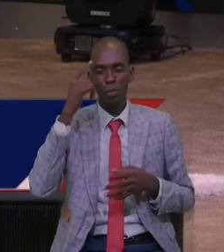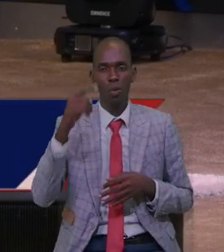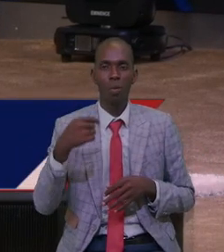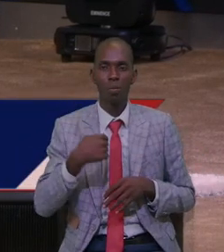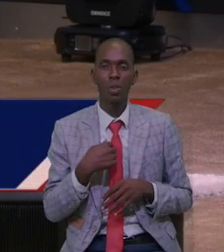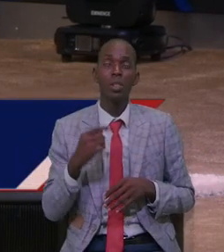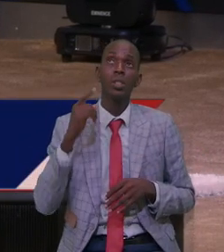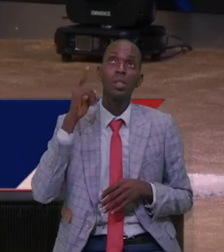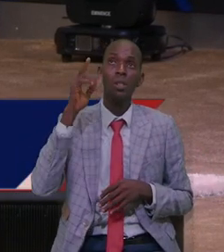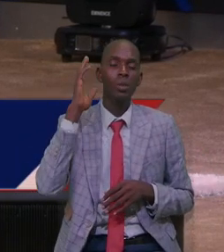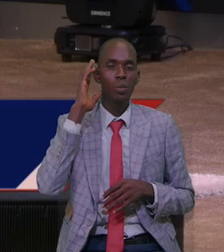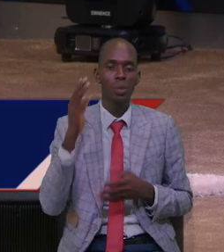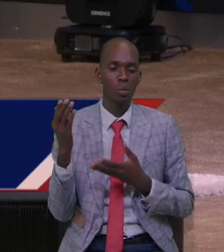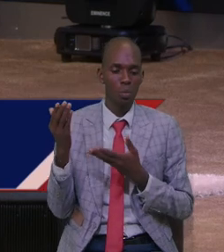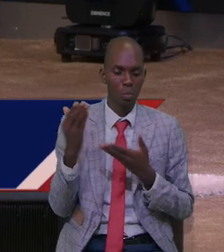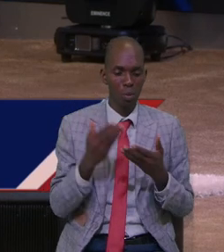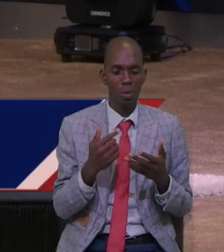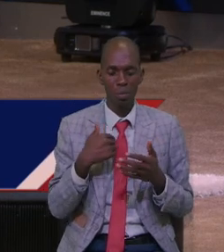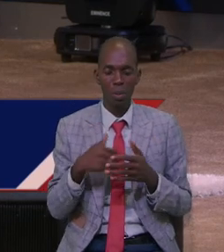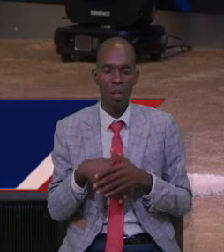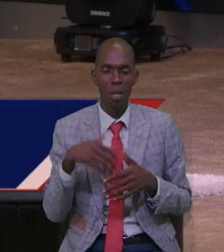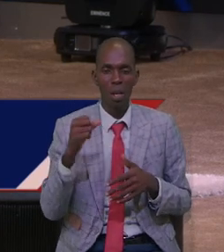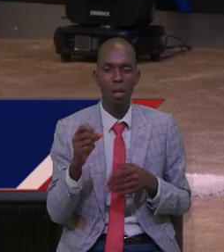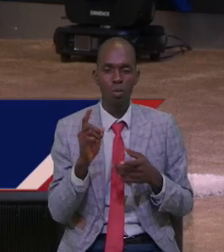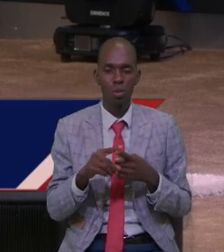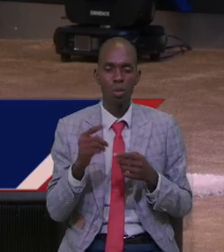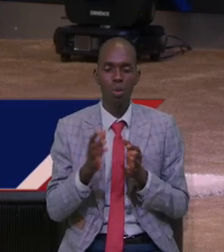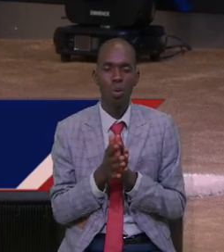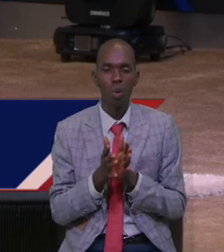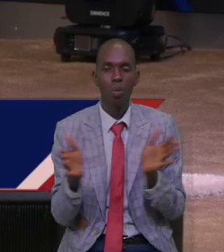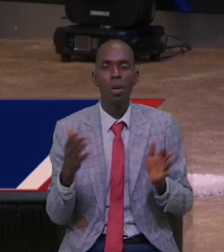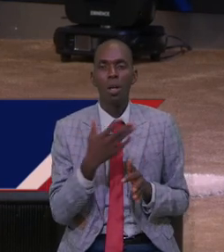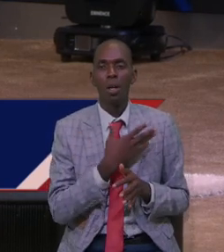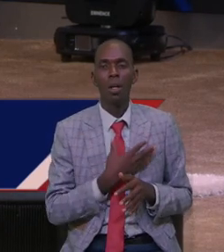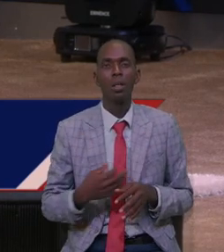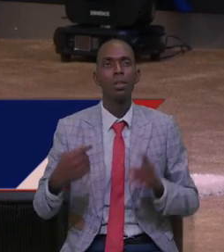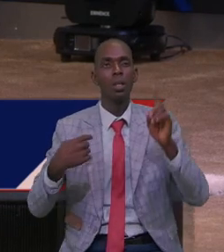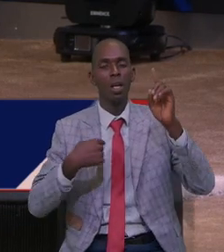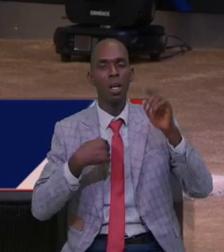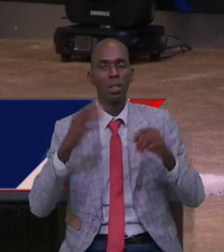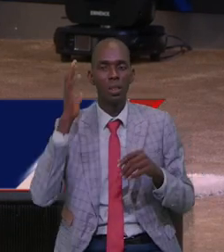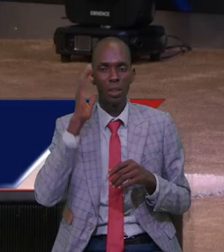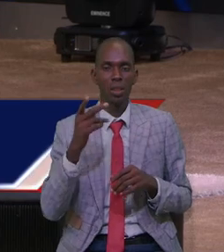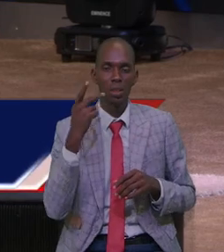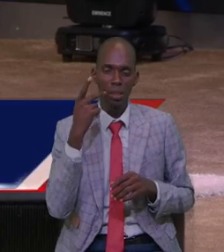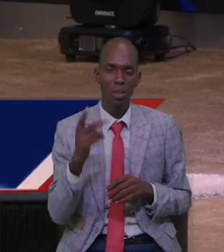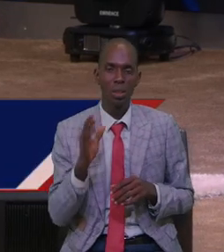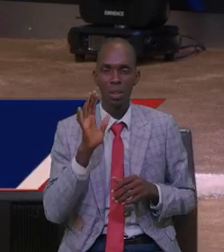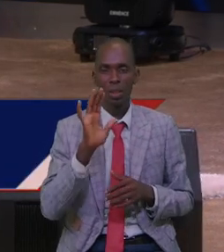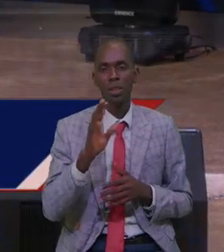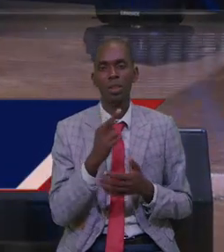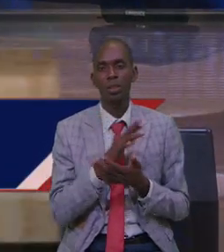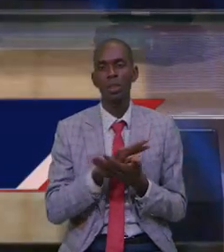me forth to the light, and I shall behold his righteousness. It